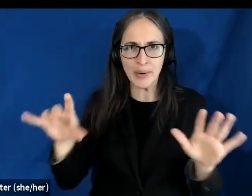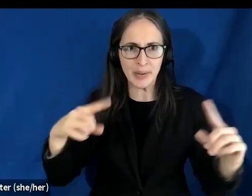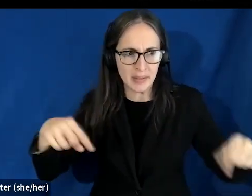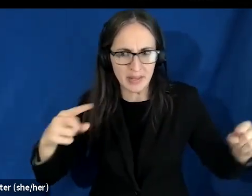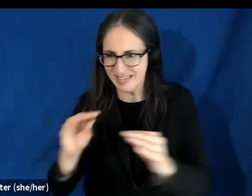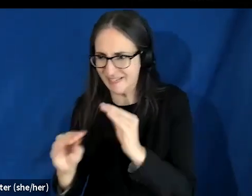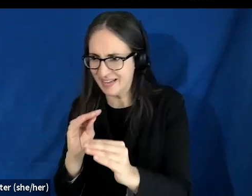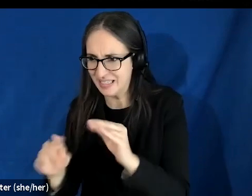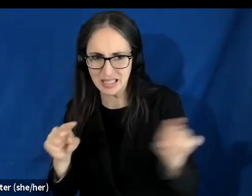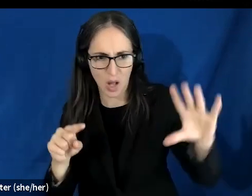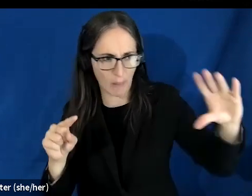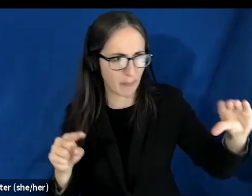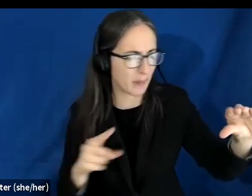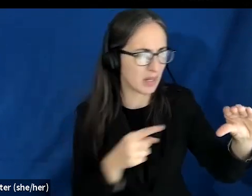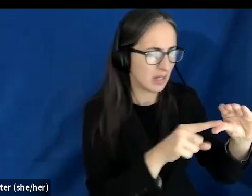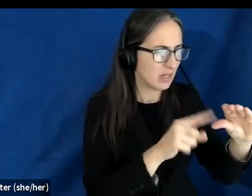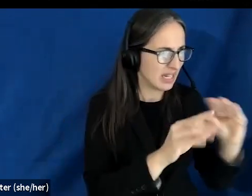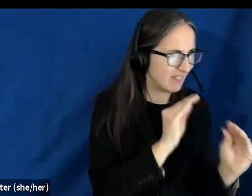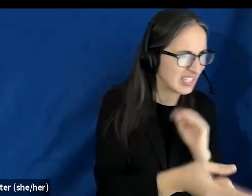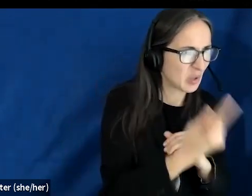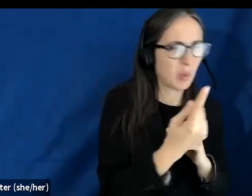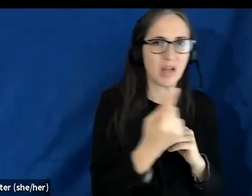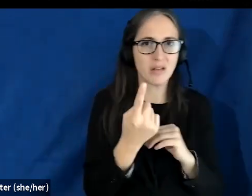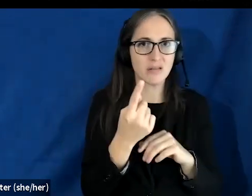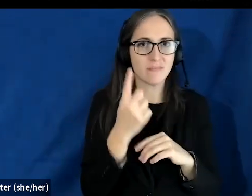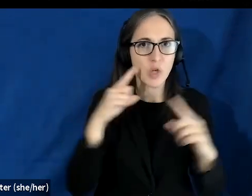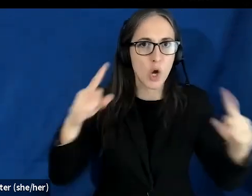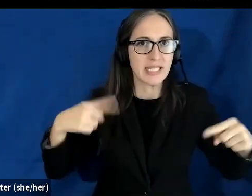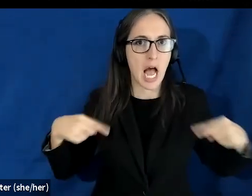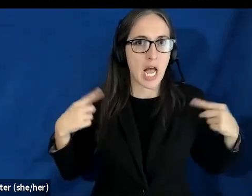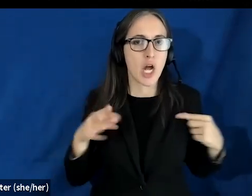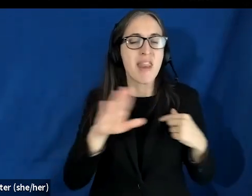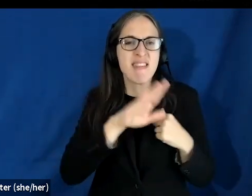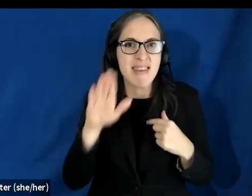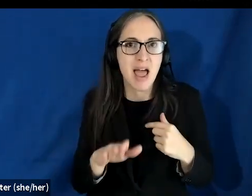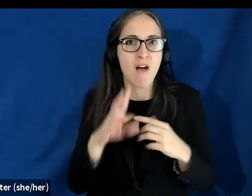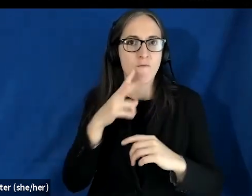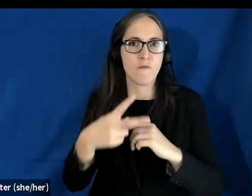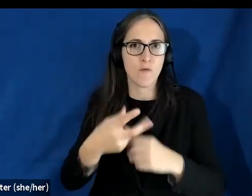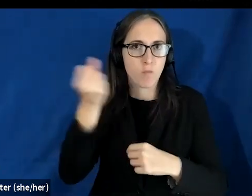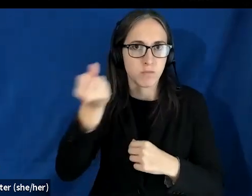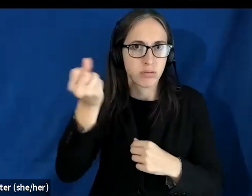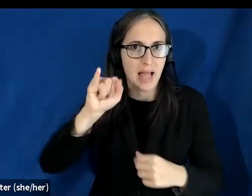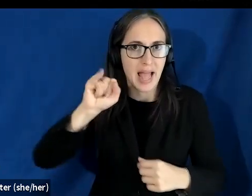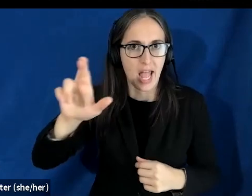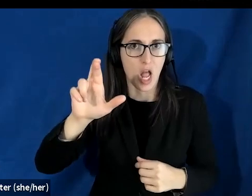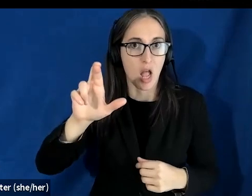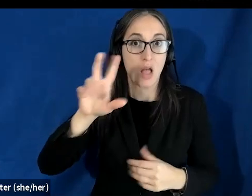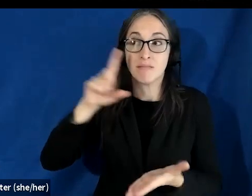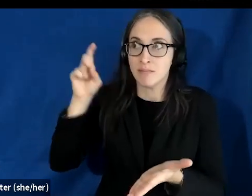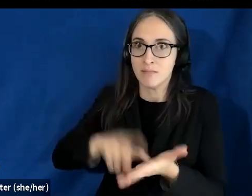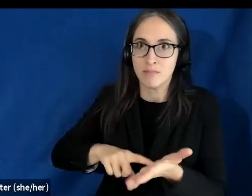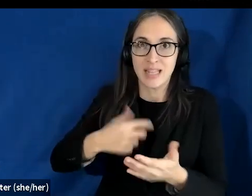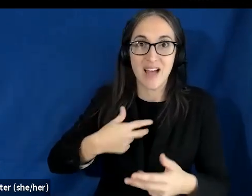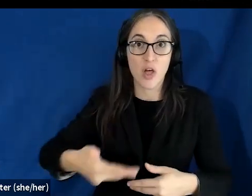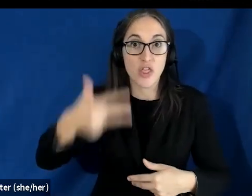really retain air. And so when I now discovered that I had these 3 mutations, 2 of them